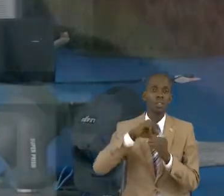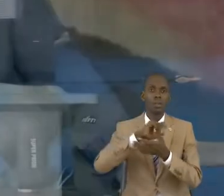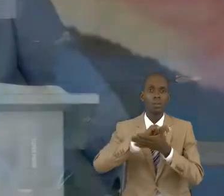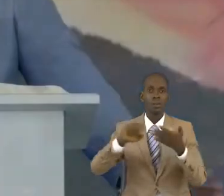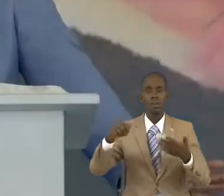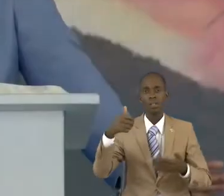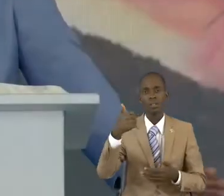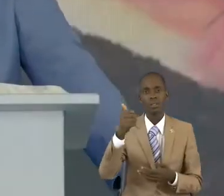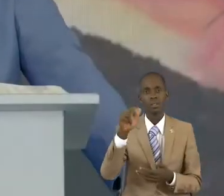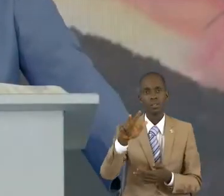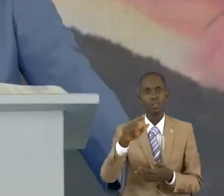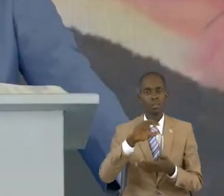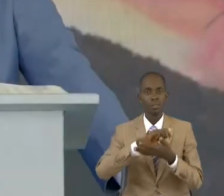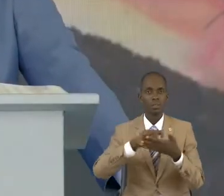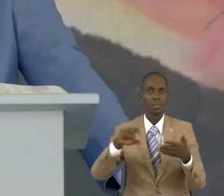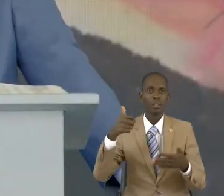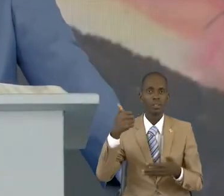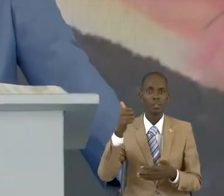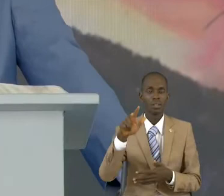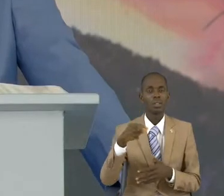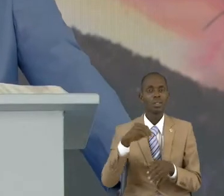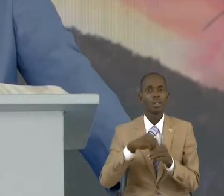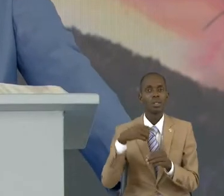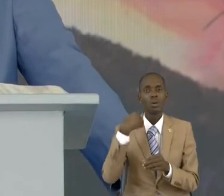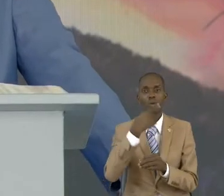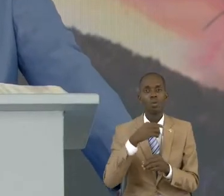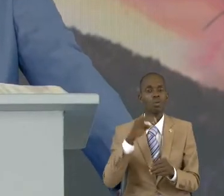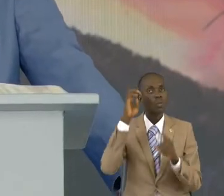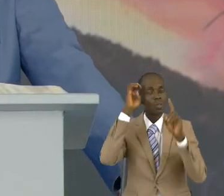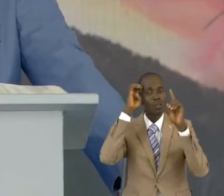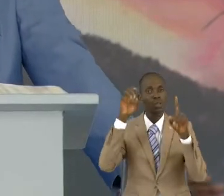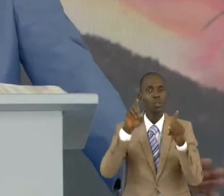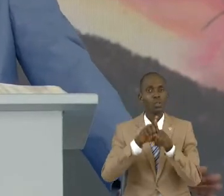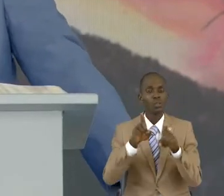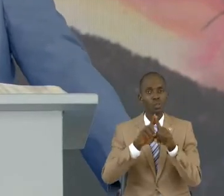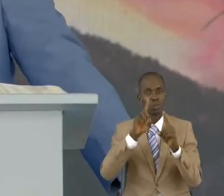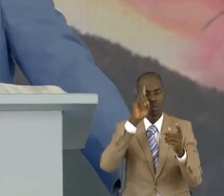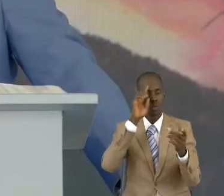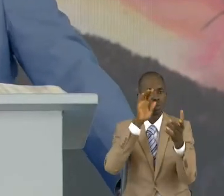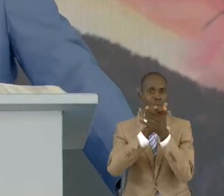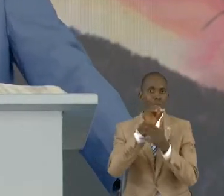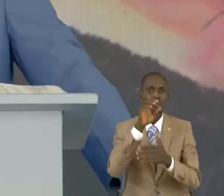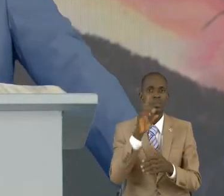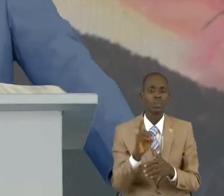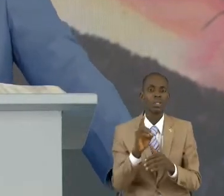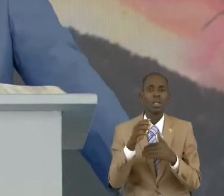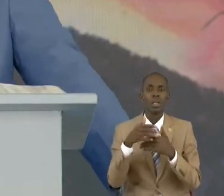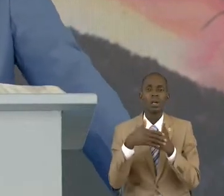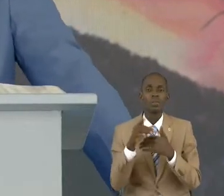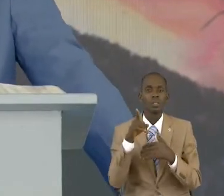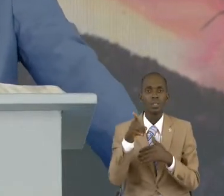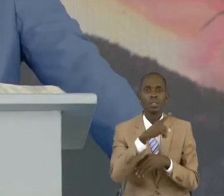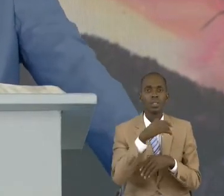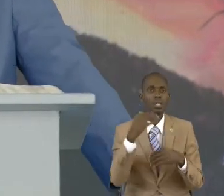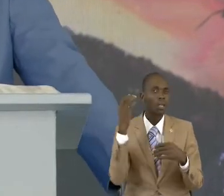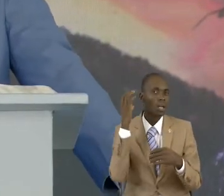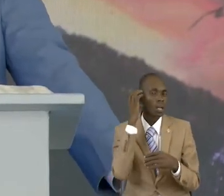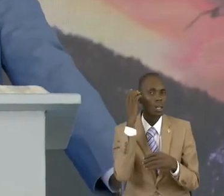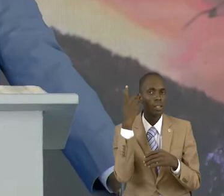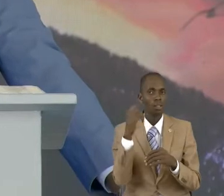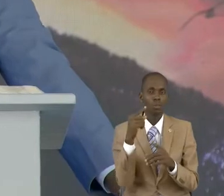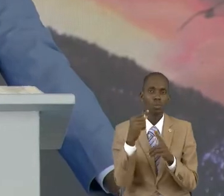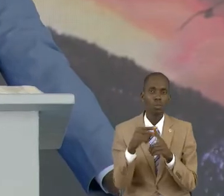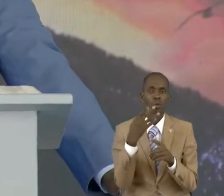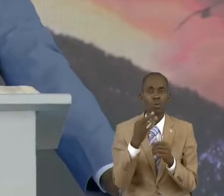Verse 13, in whom ye also trusted after ye heard the word of